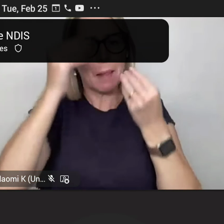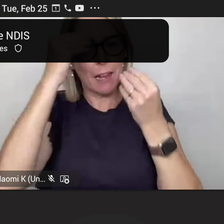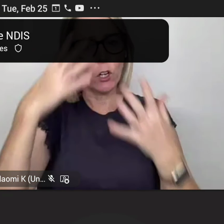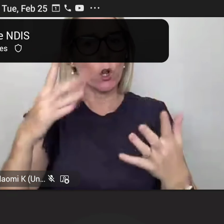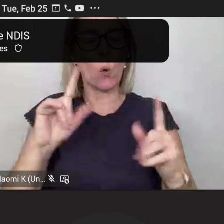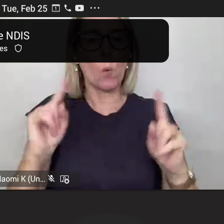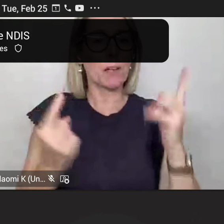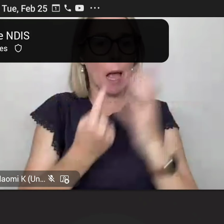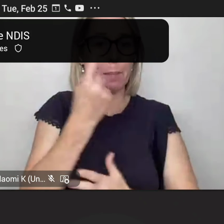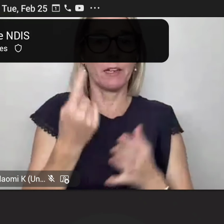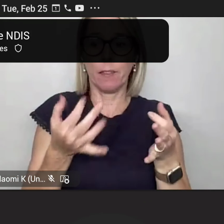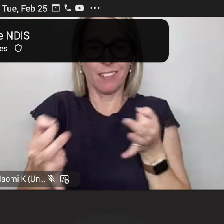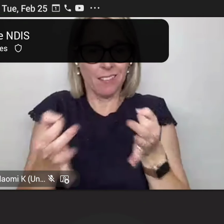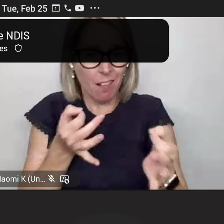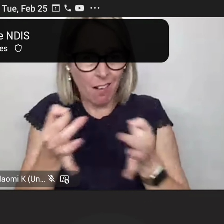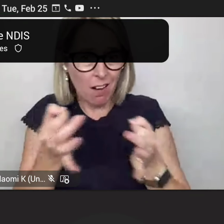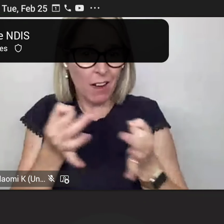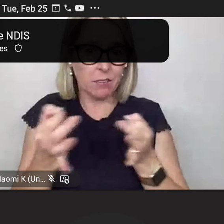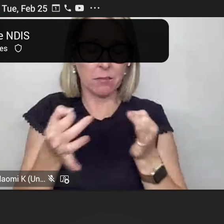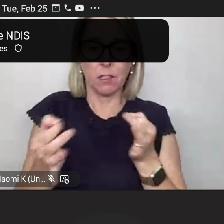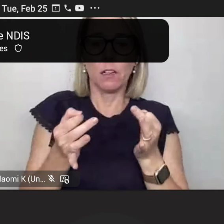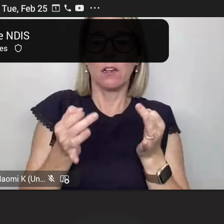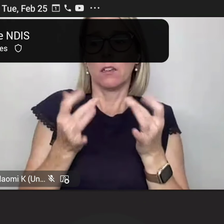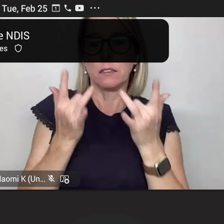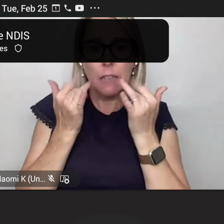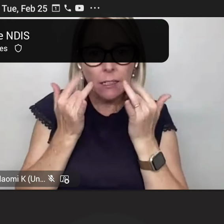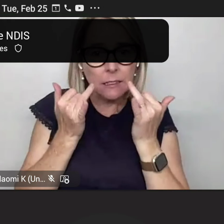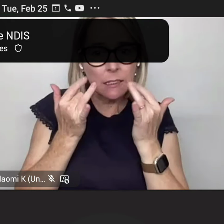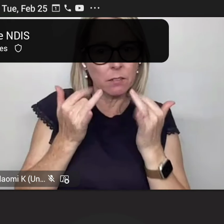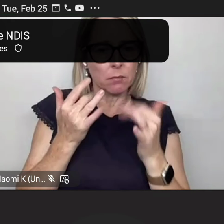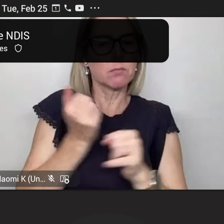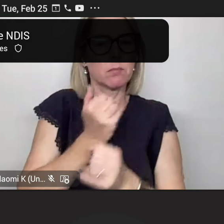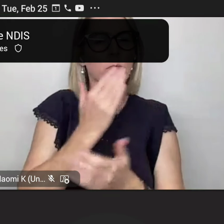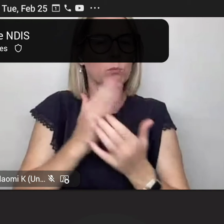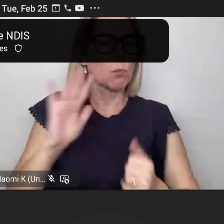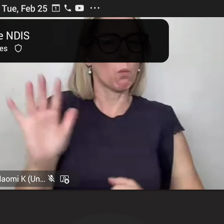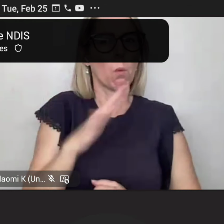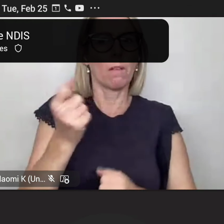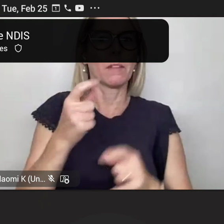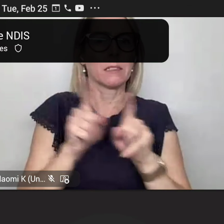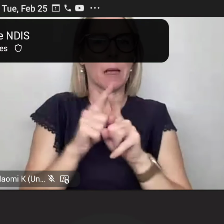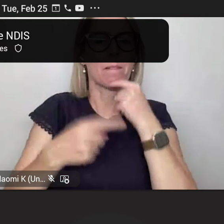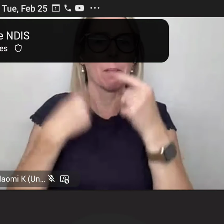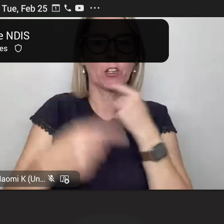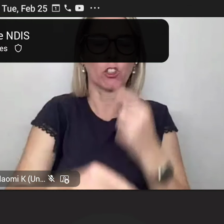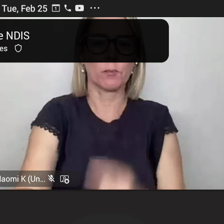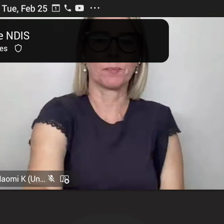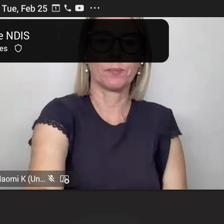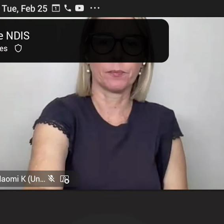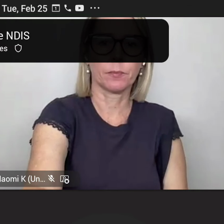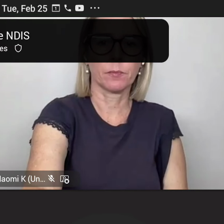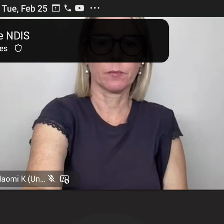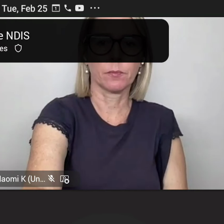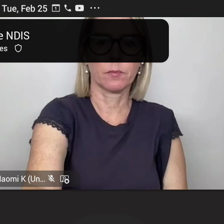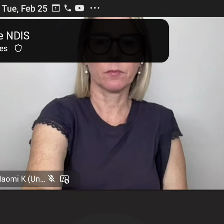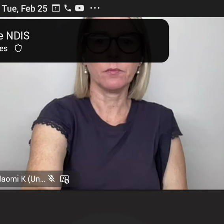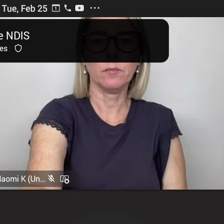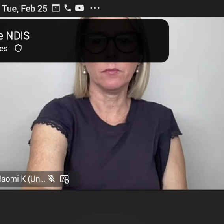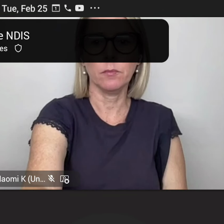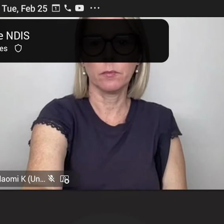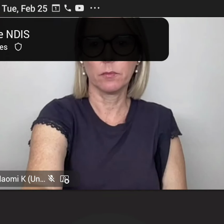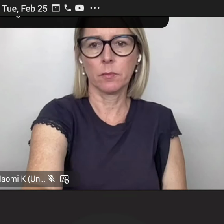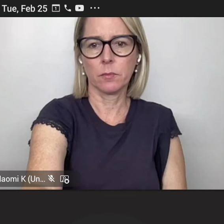testing so that the same information is available to everyone. Thanks, Tony. And what's going to happen next? If we just